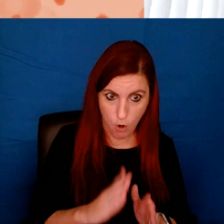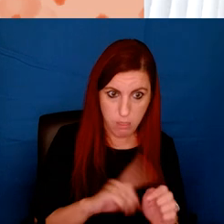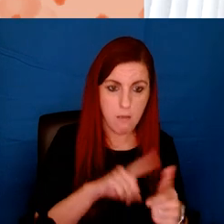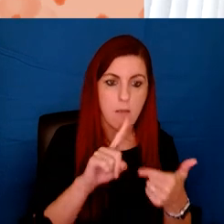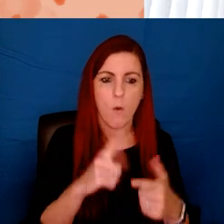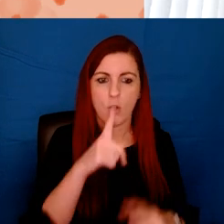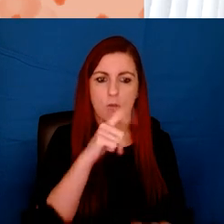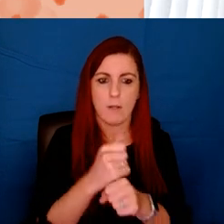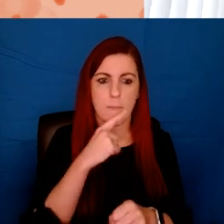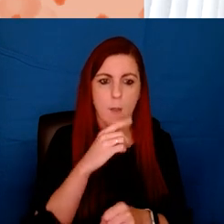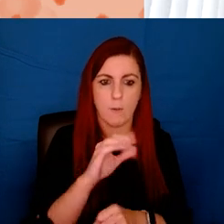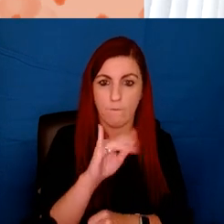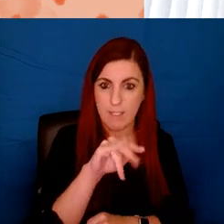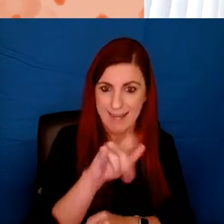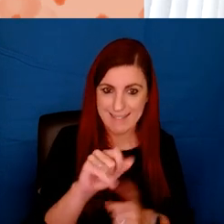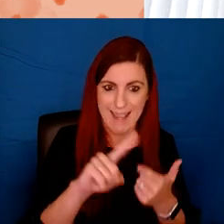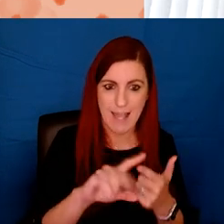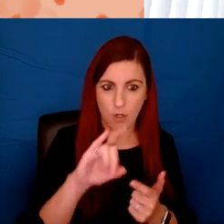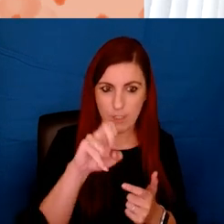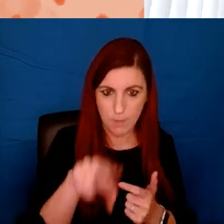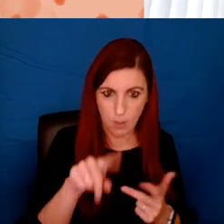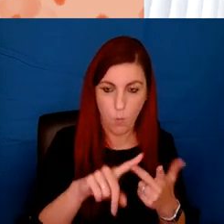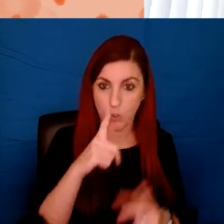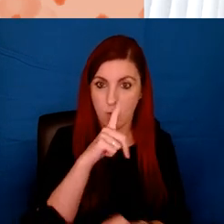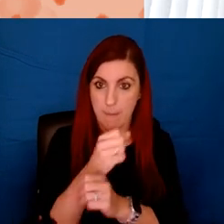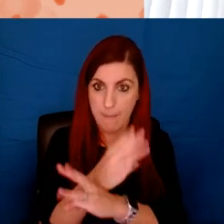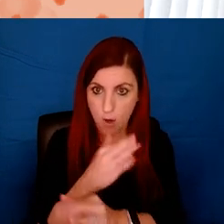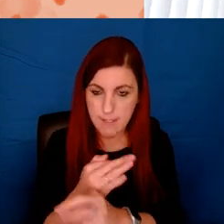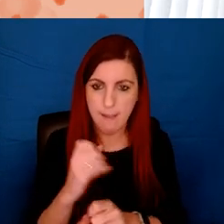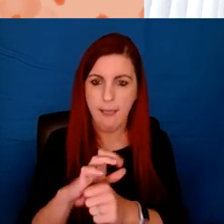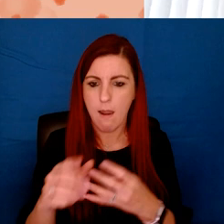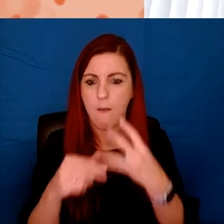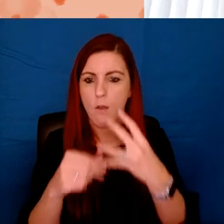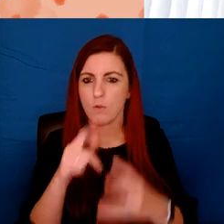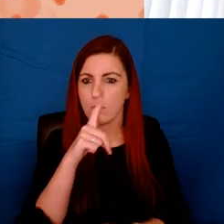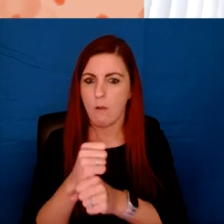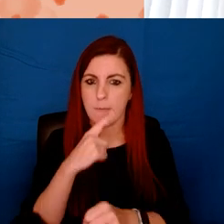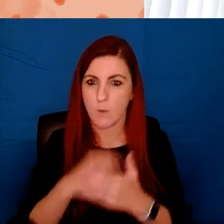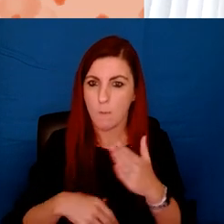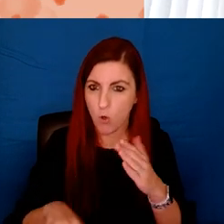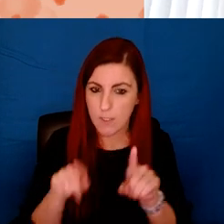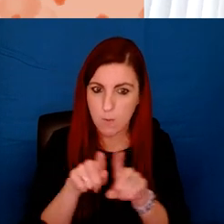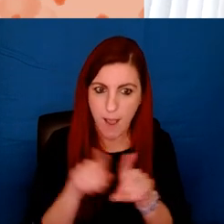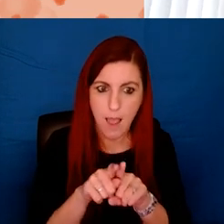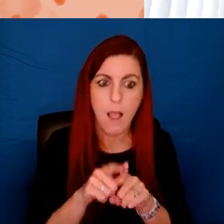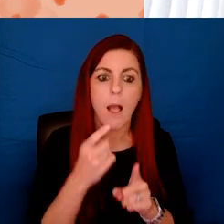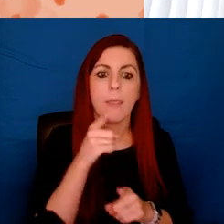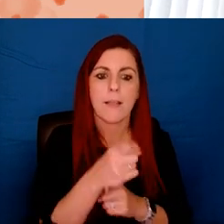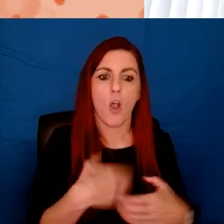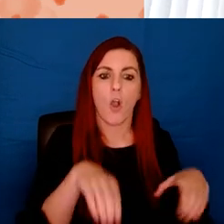on fertility and contraception, one on parenting and one on abortion. So we have had closed